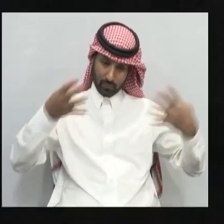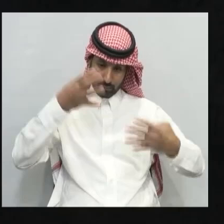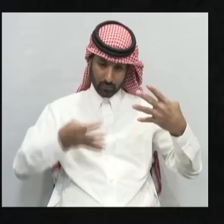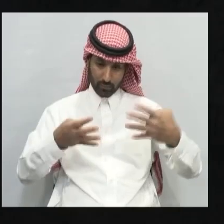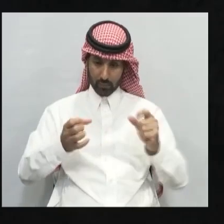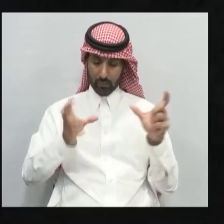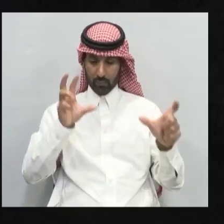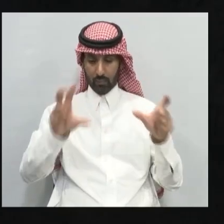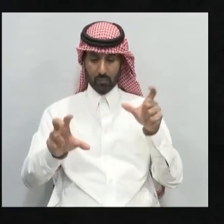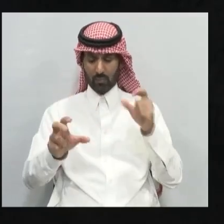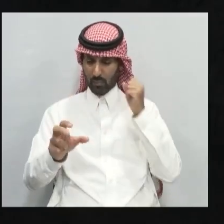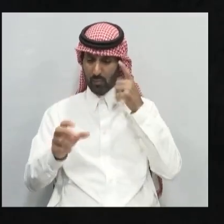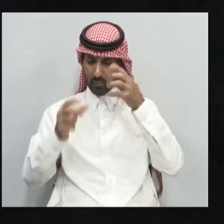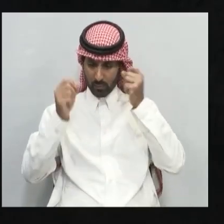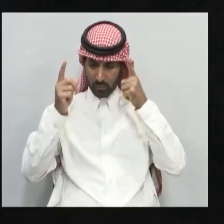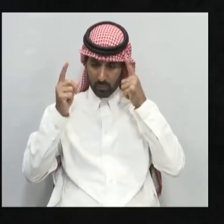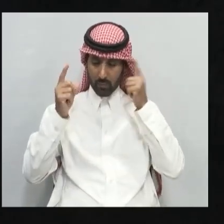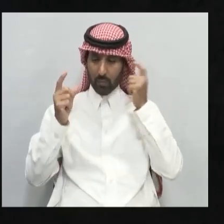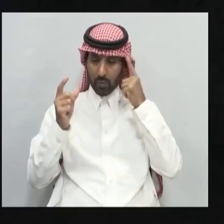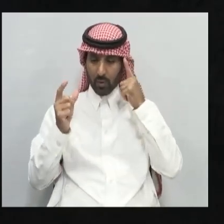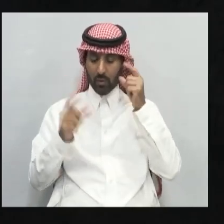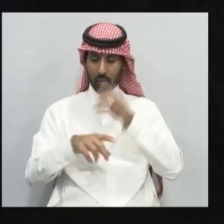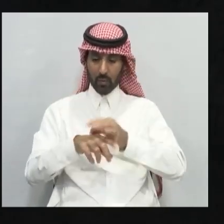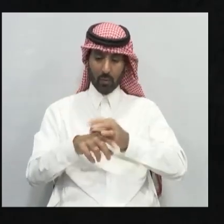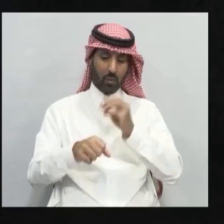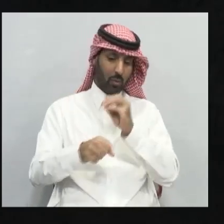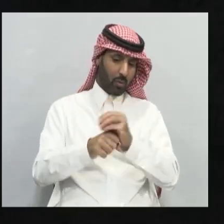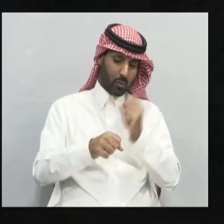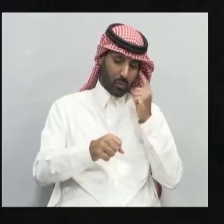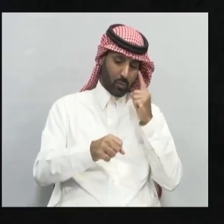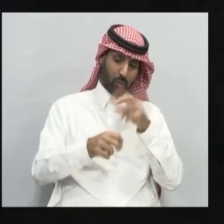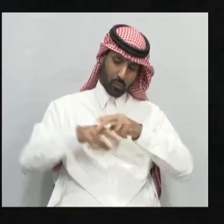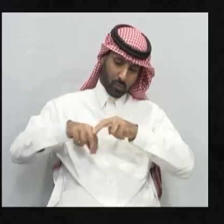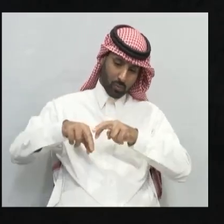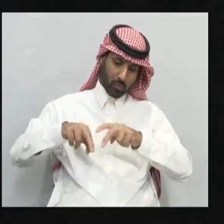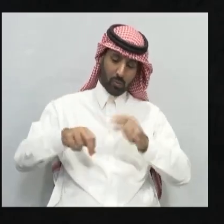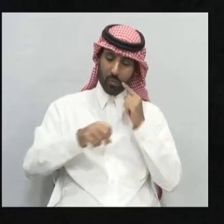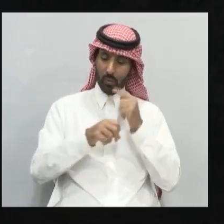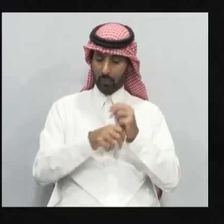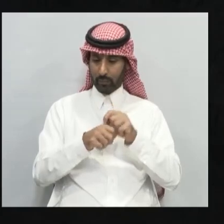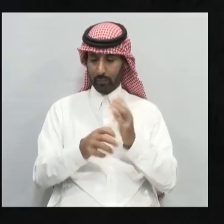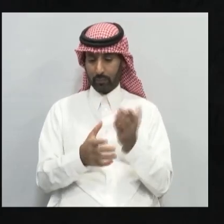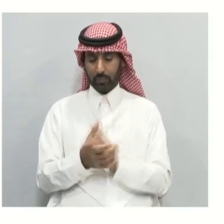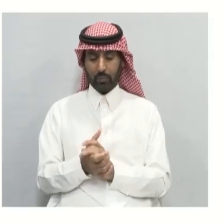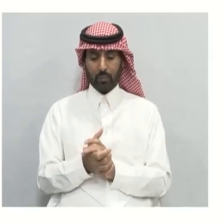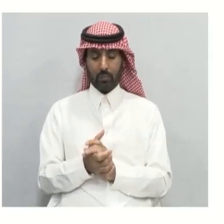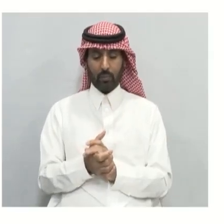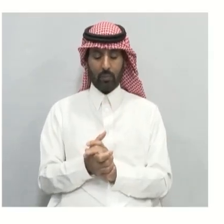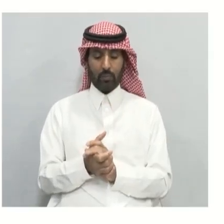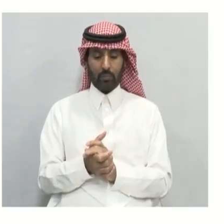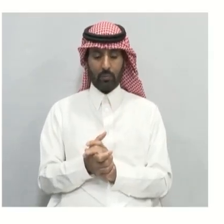or discovery will be matched with the information, the date, or the inventor.